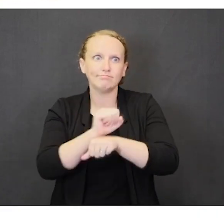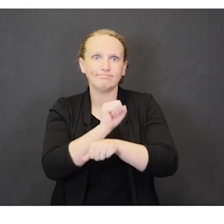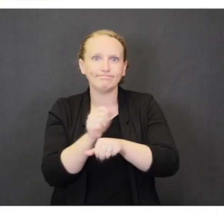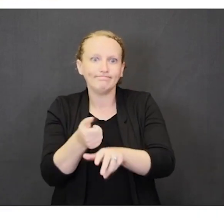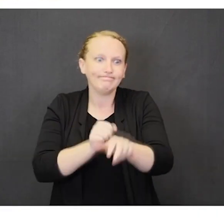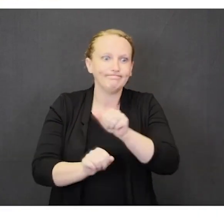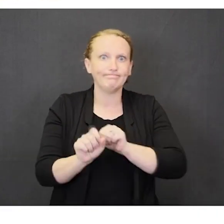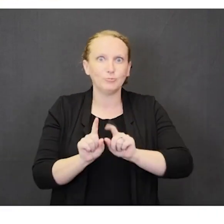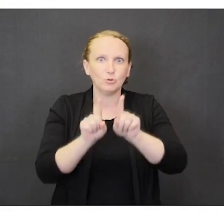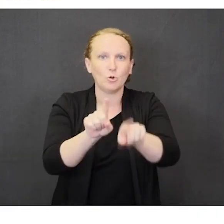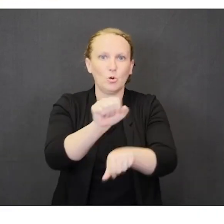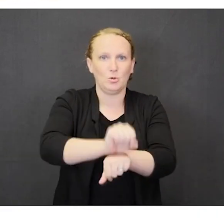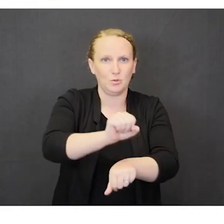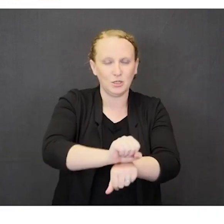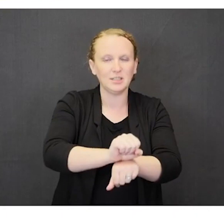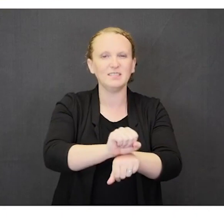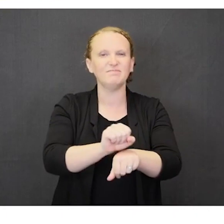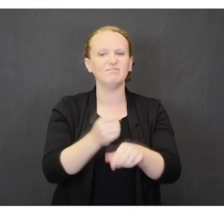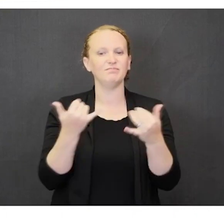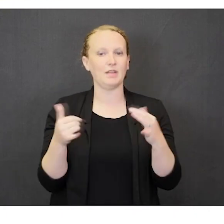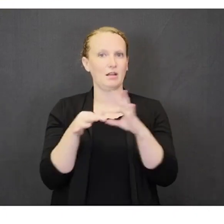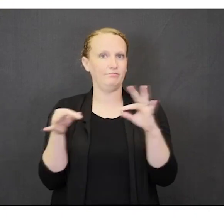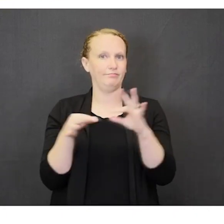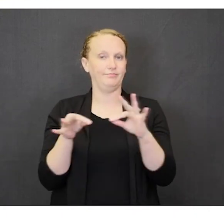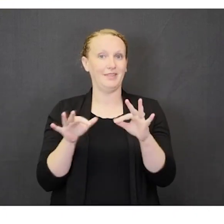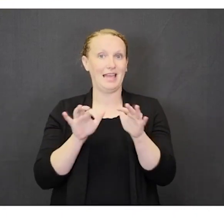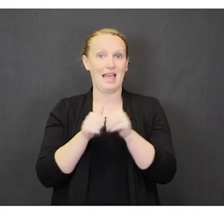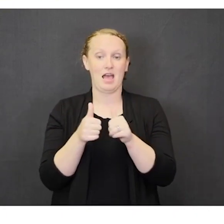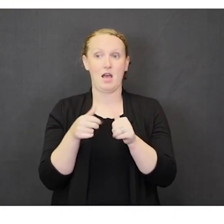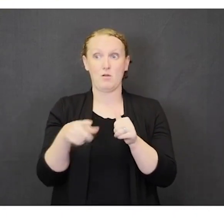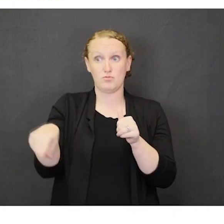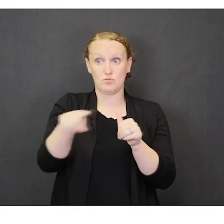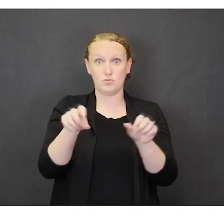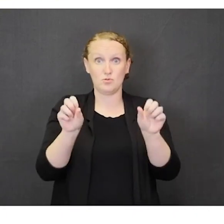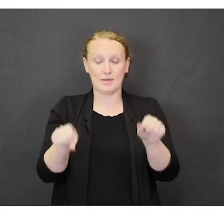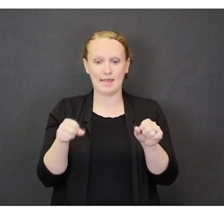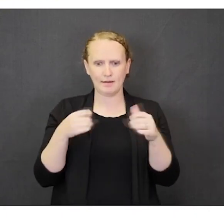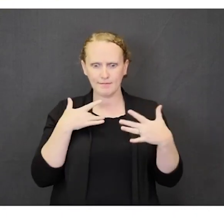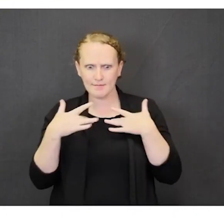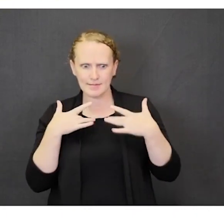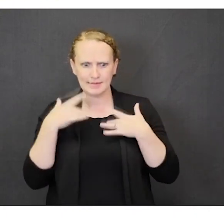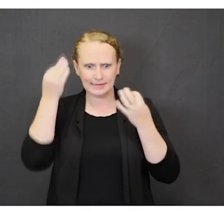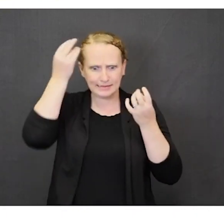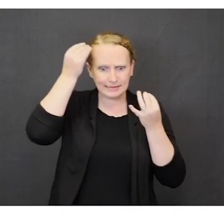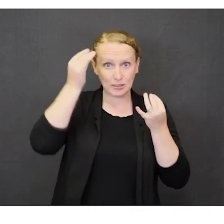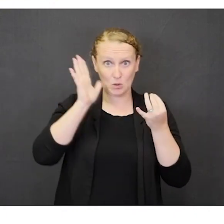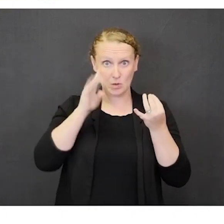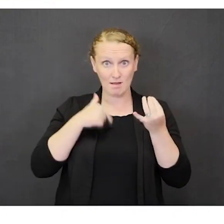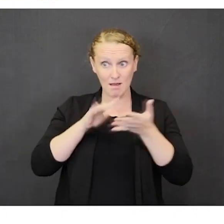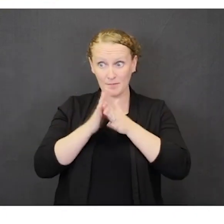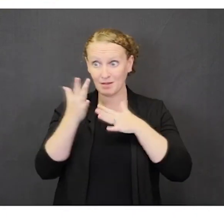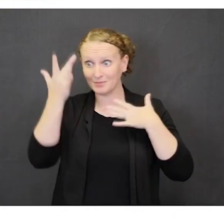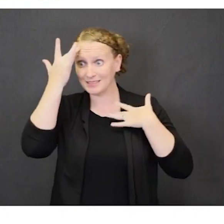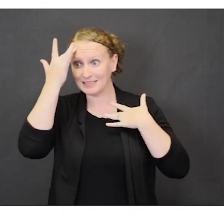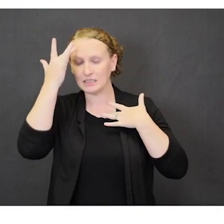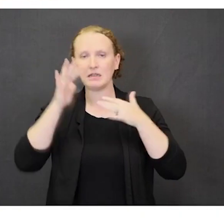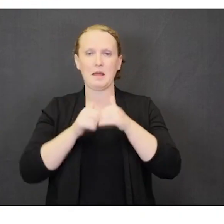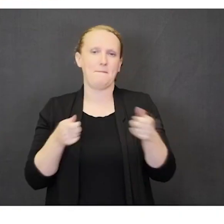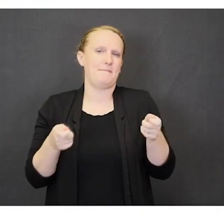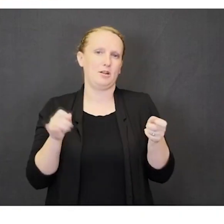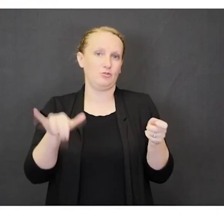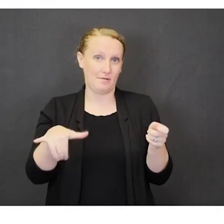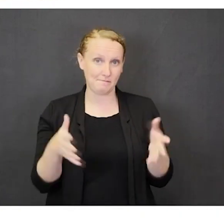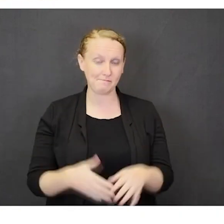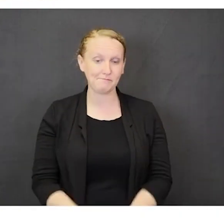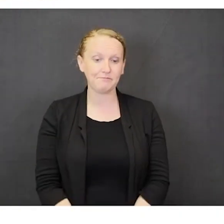bit about how to manage the fears around the thought, am I going to get sick? So the reality is